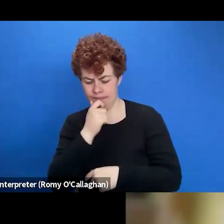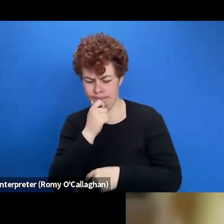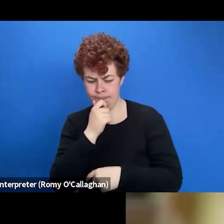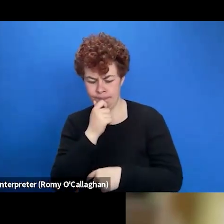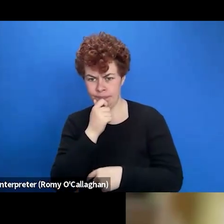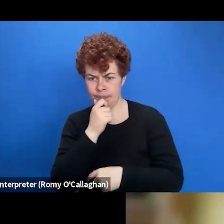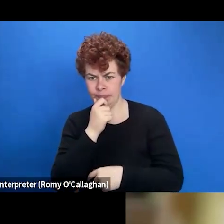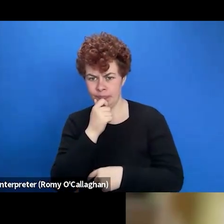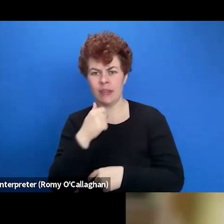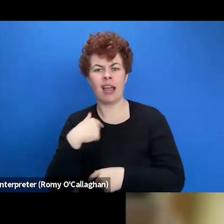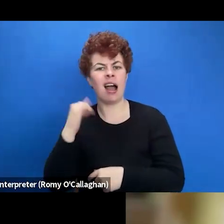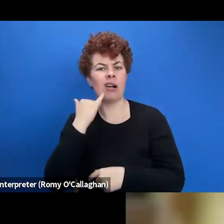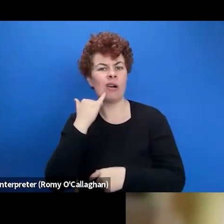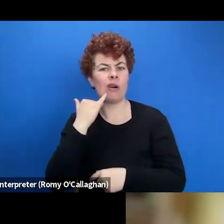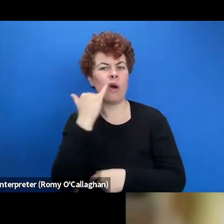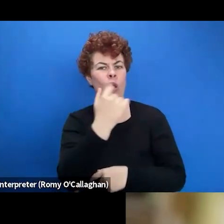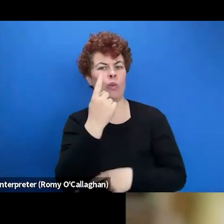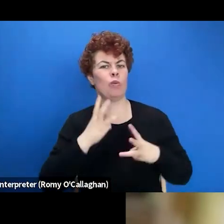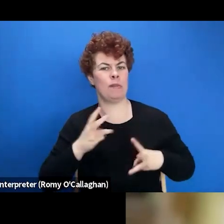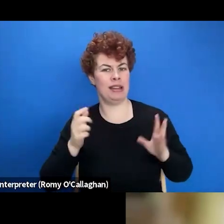I'll phone up this woman I know